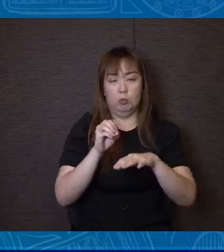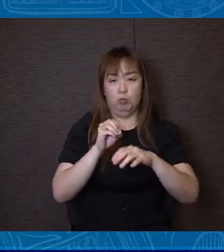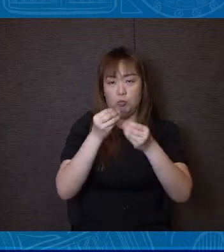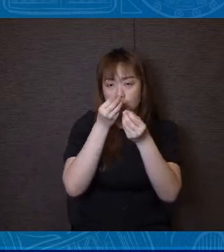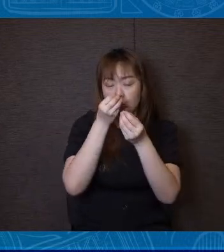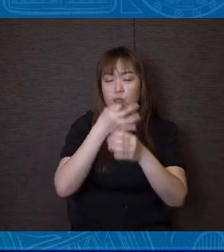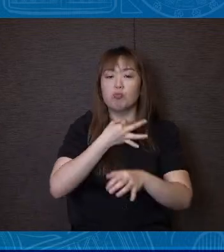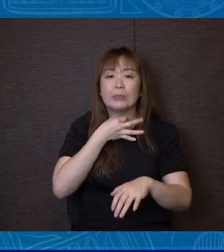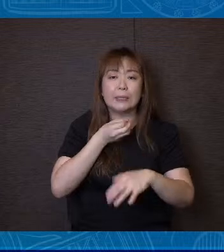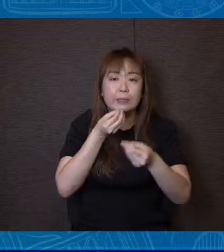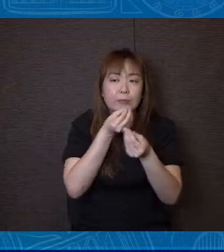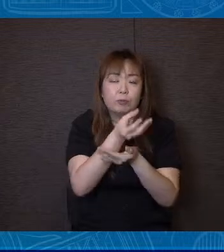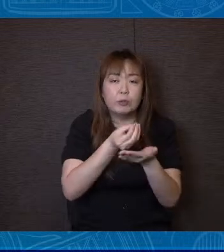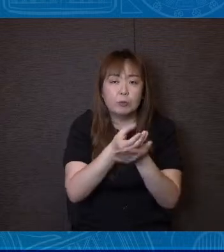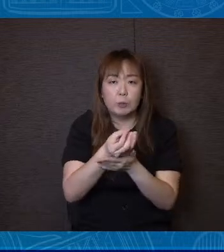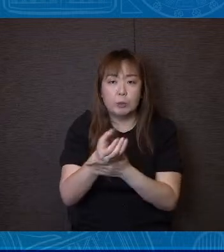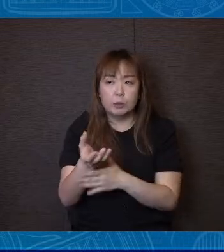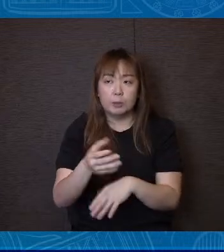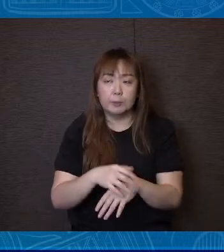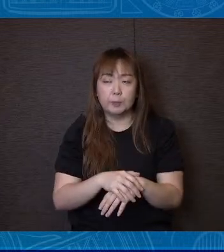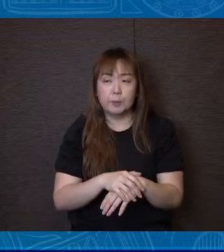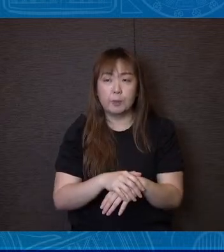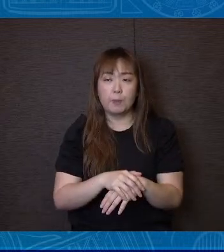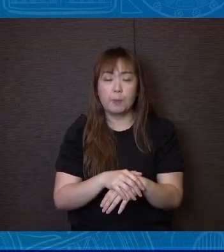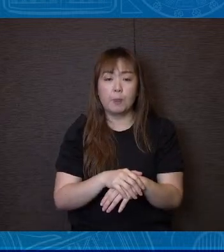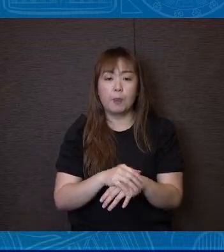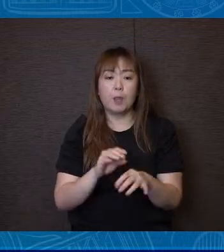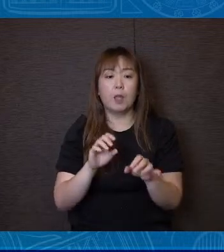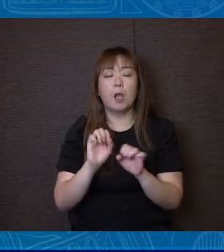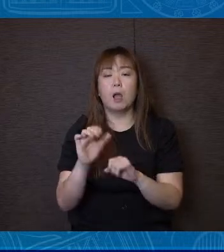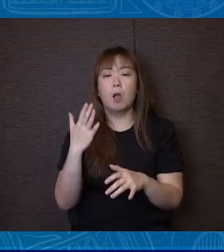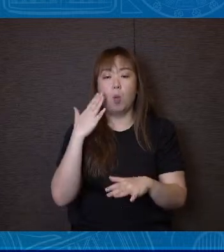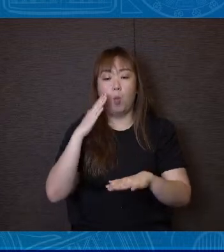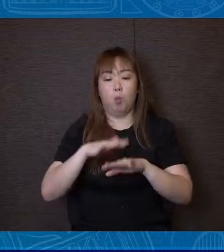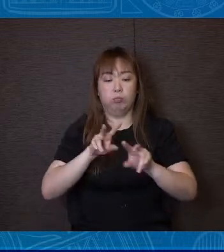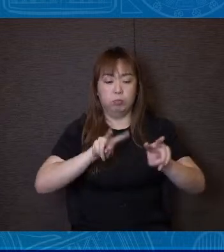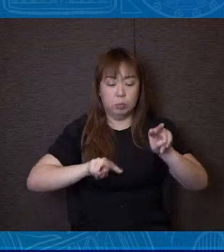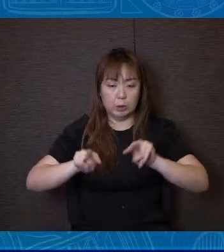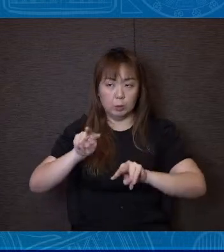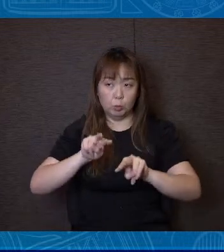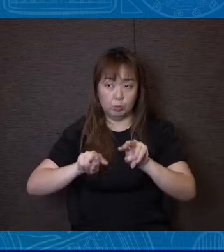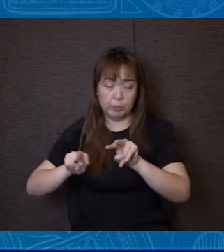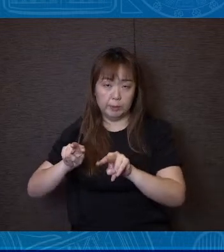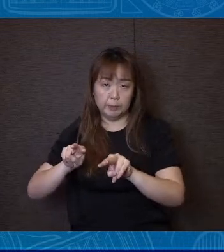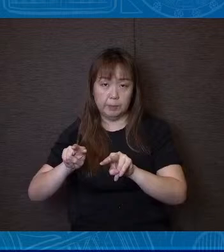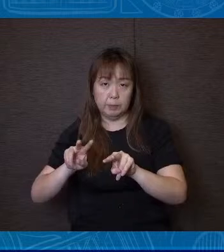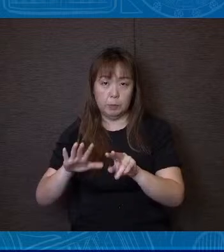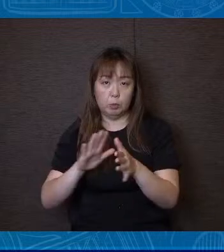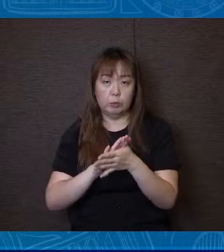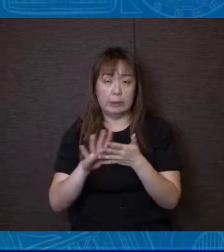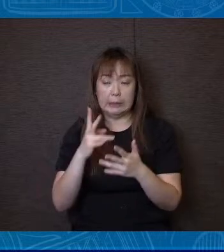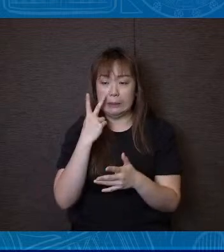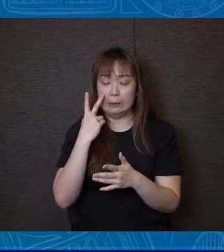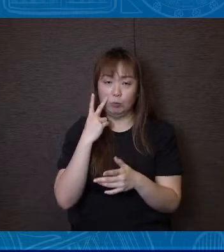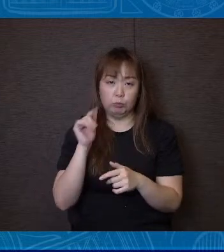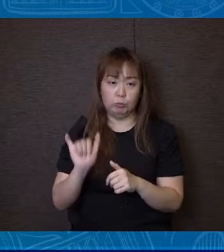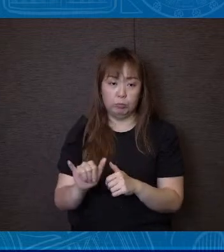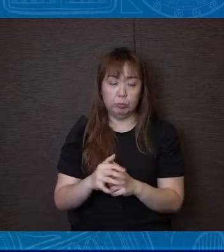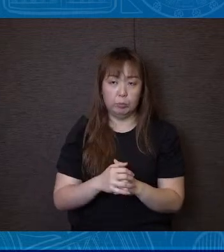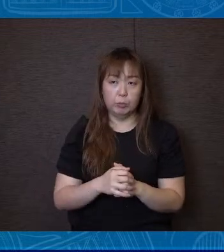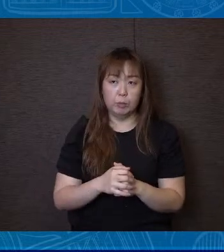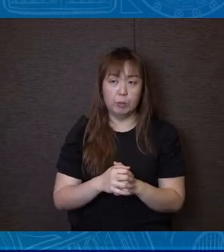information, about, the work that on monitoring, and so really nicely this link, and of course also